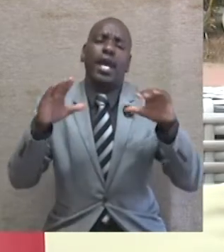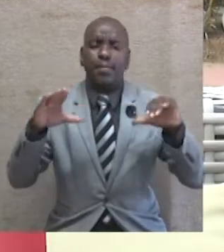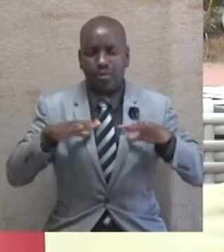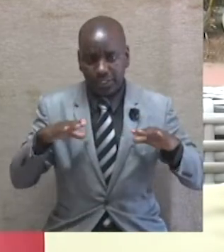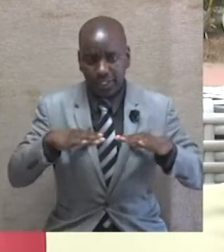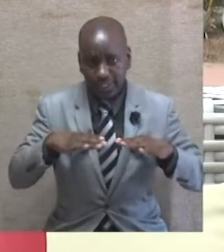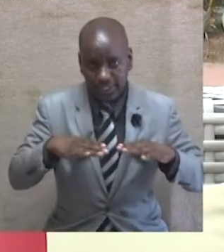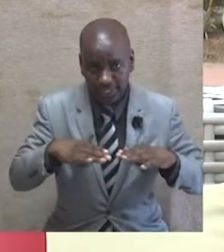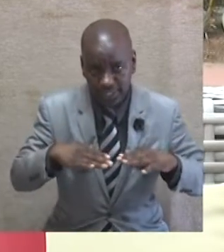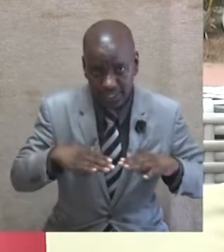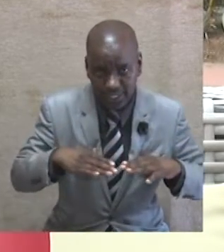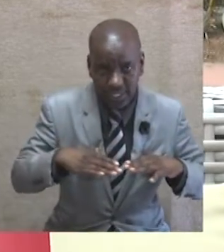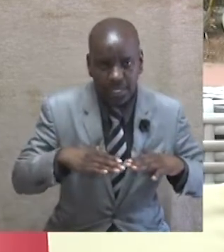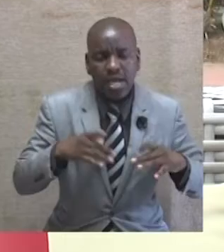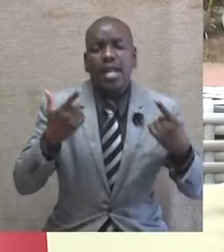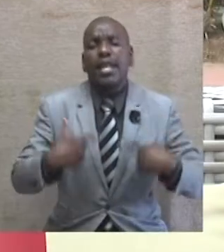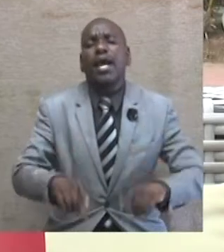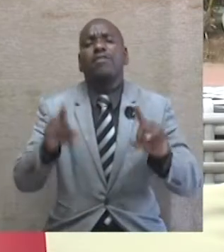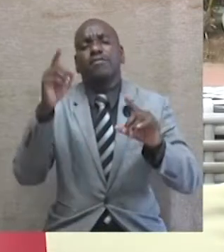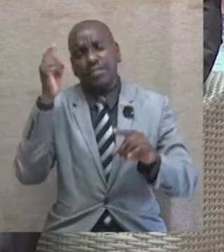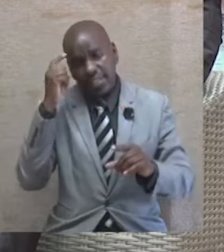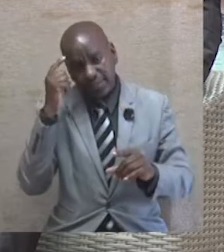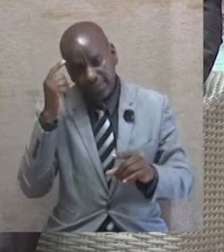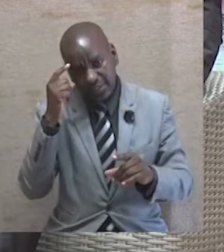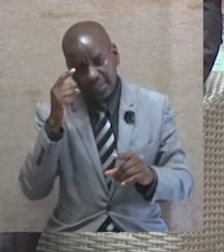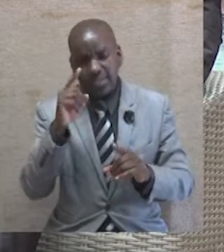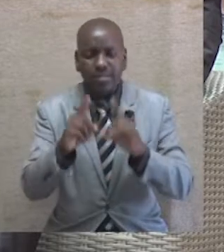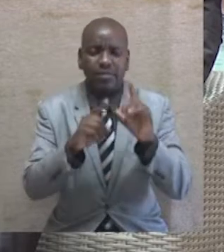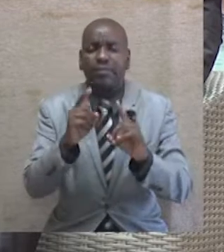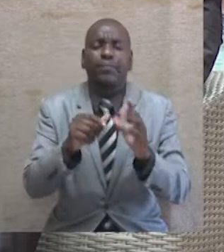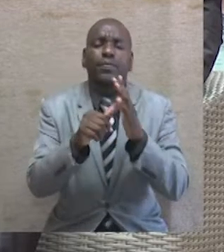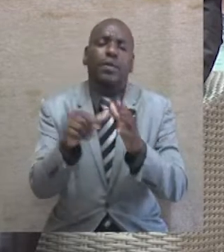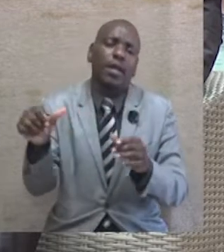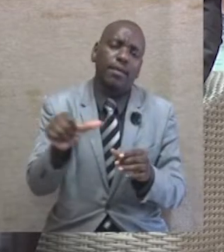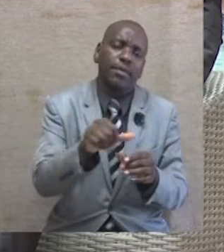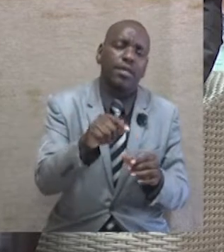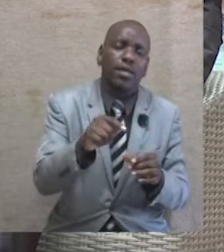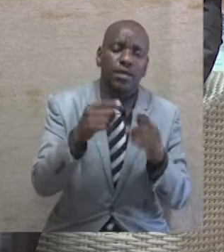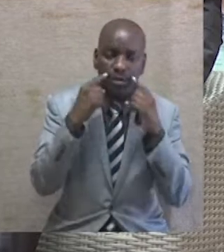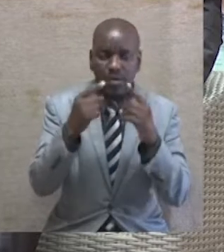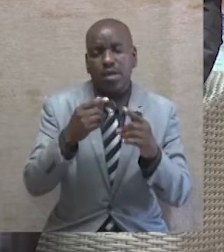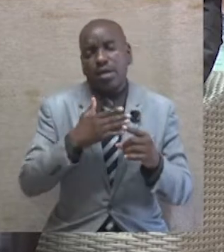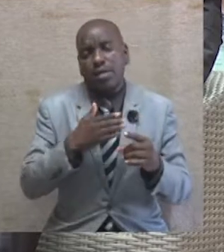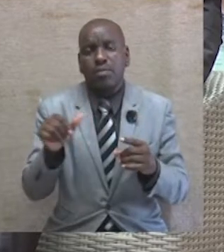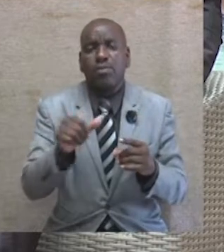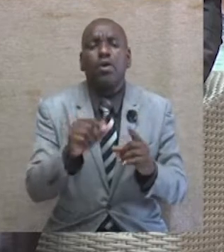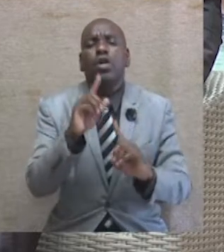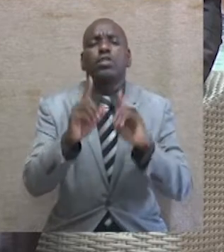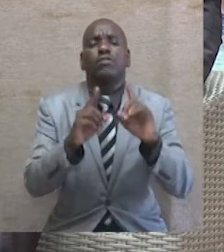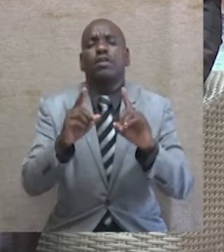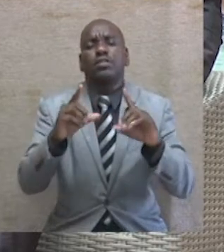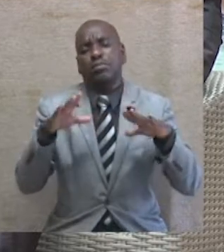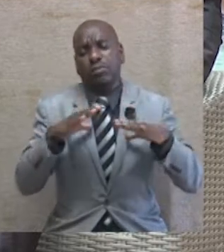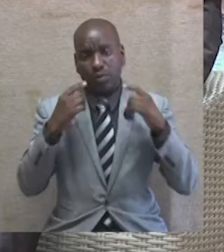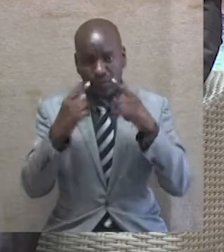quite critical. Life skills and all. Yes. Thank you. So maybe if I'm to come in, I would want to bring